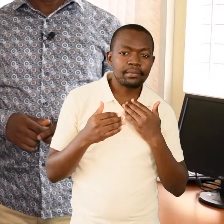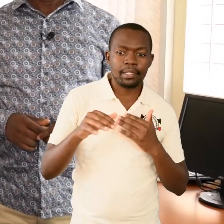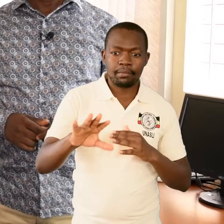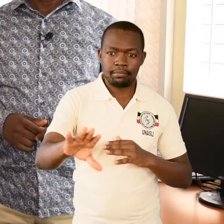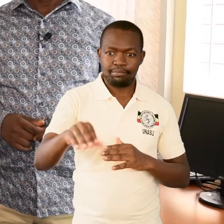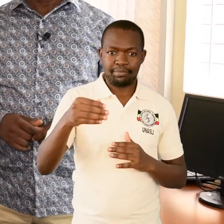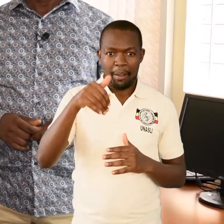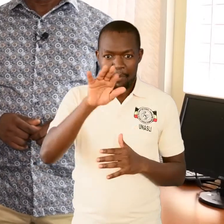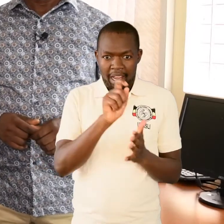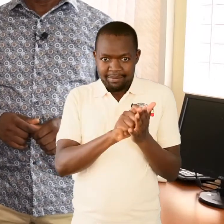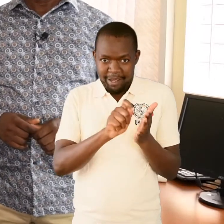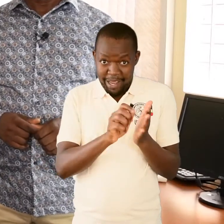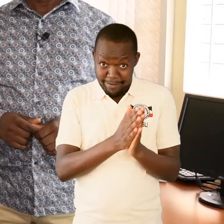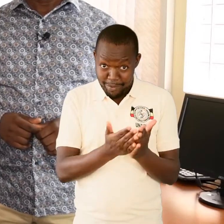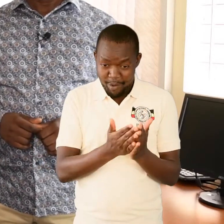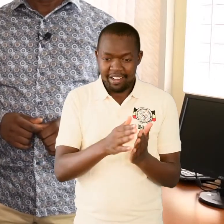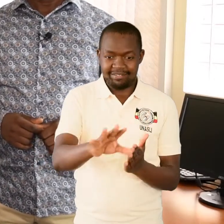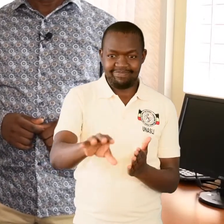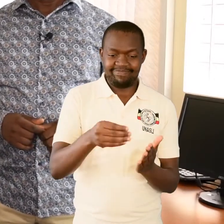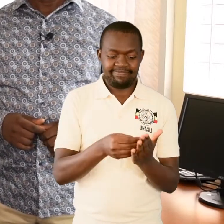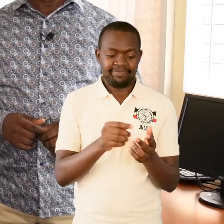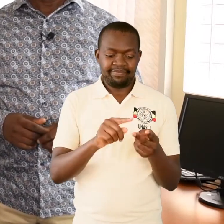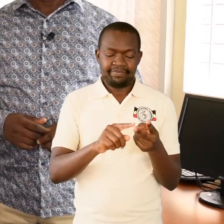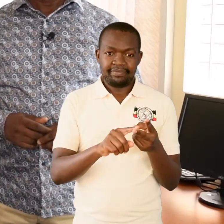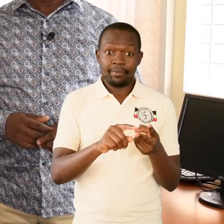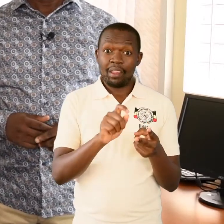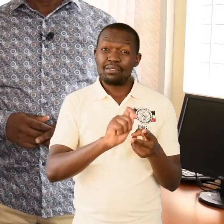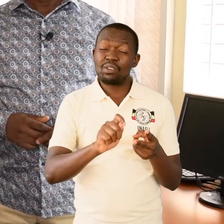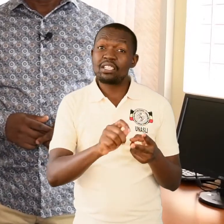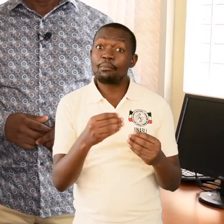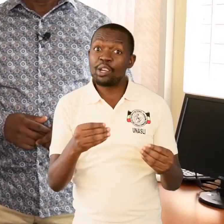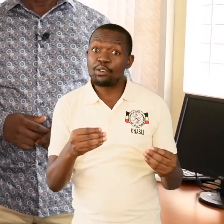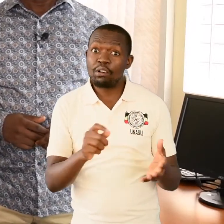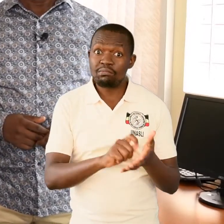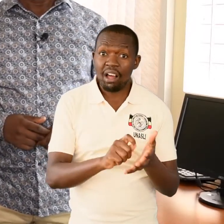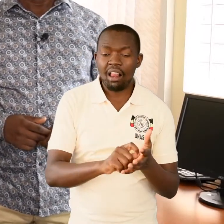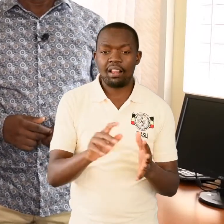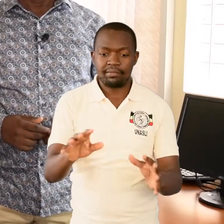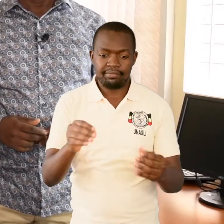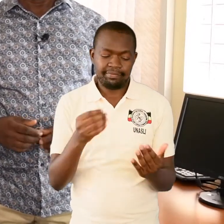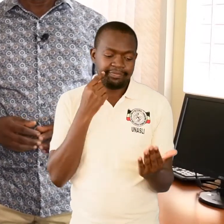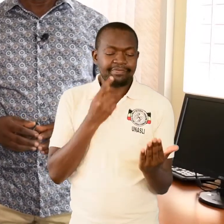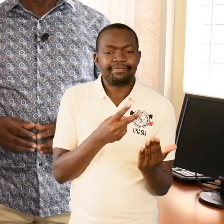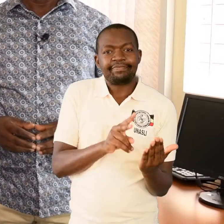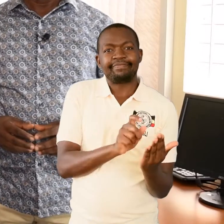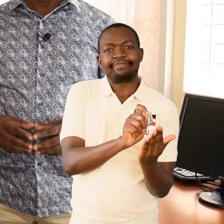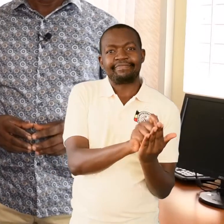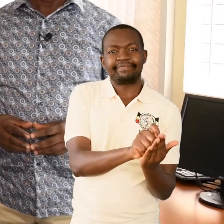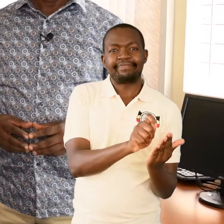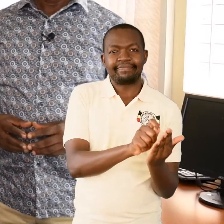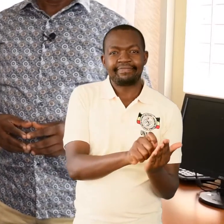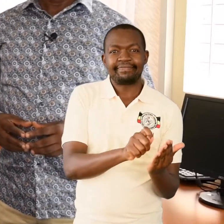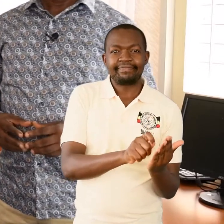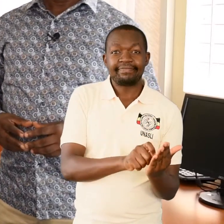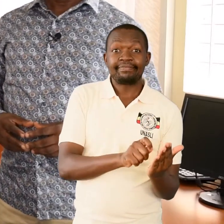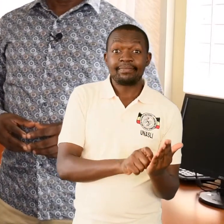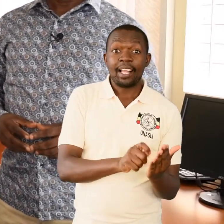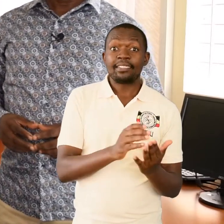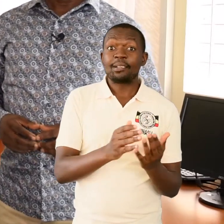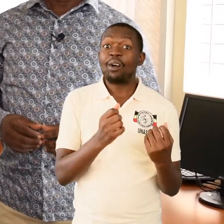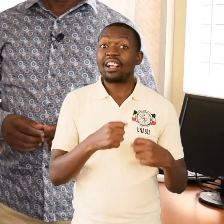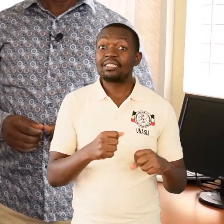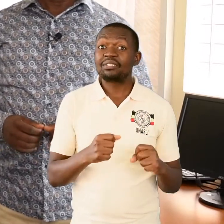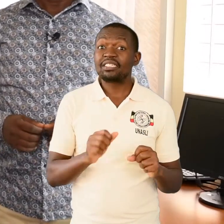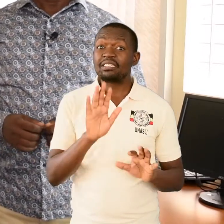books and the writing material so that you can put down some activities which you are going to